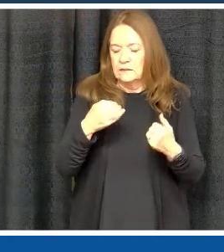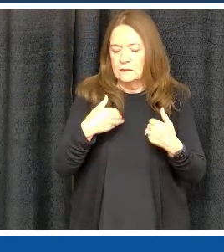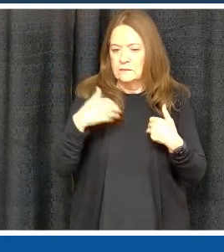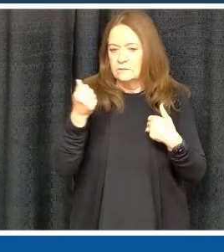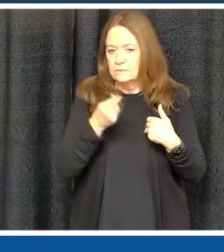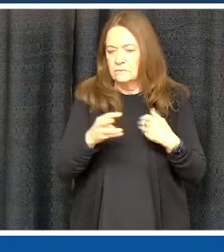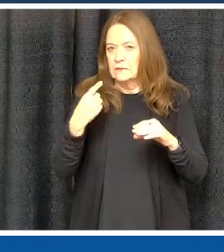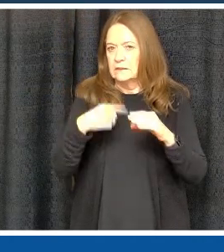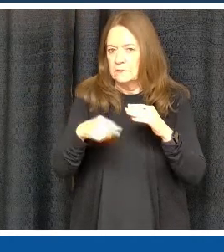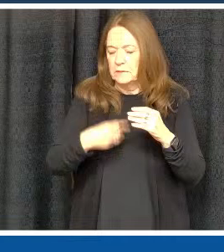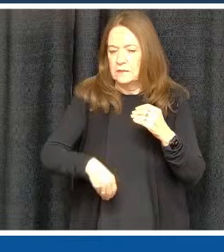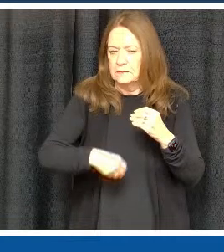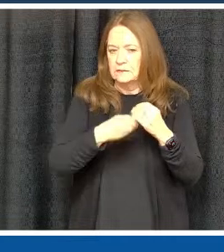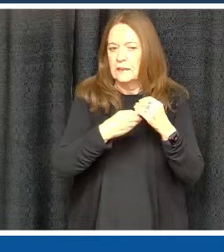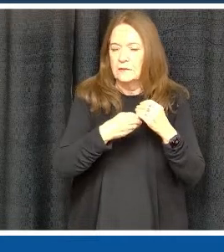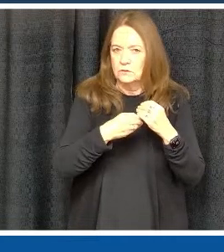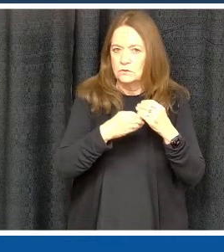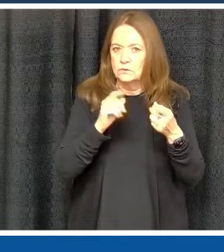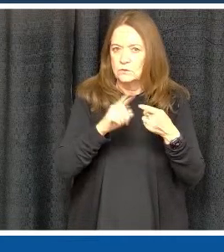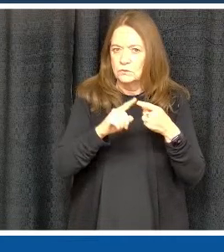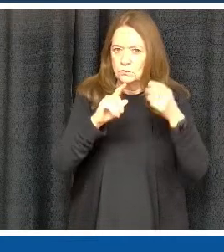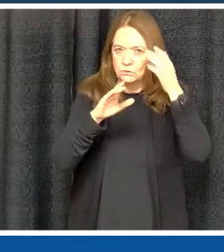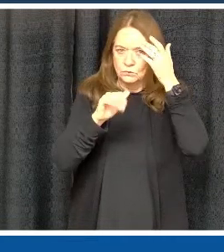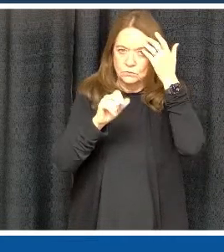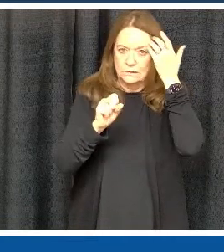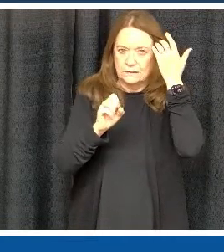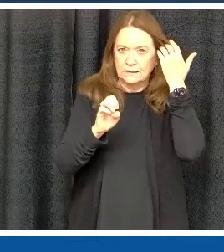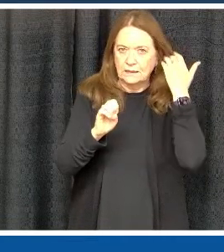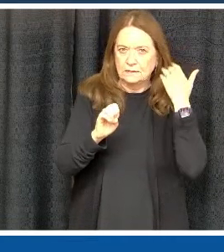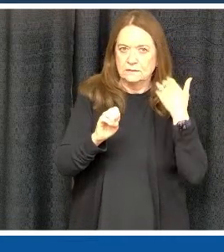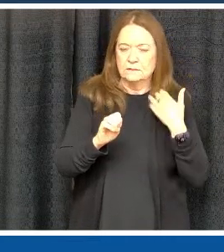emails attached to the case there.